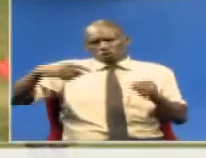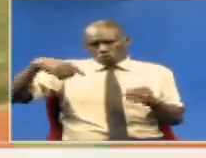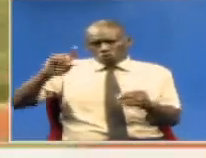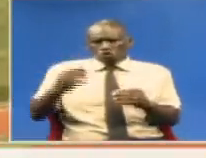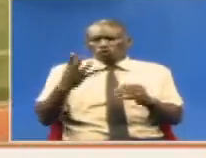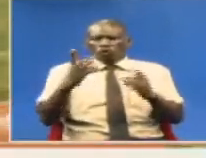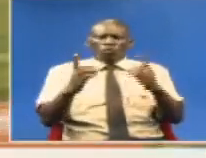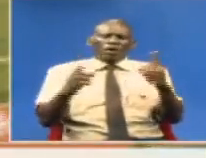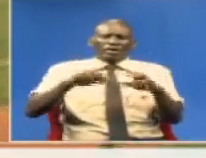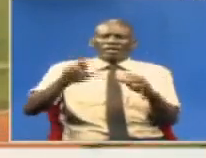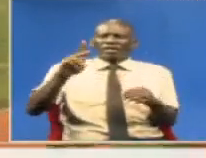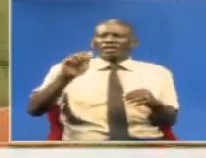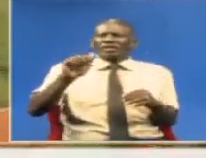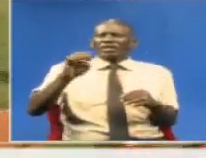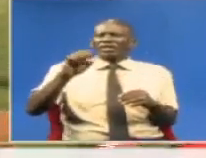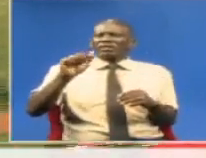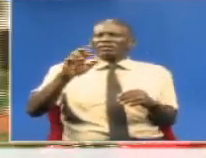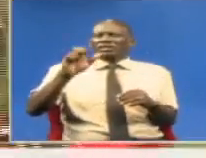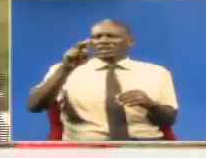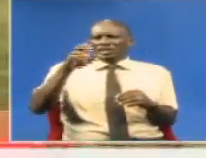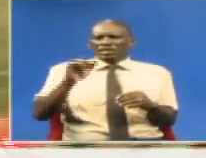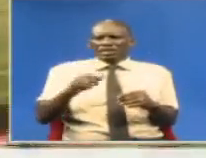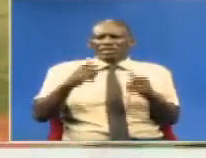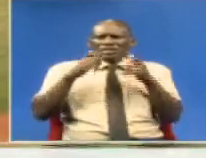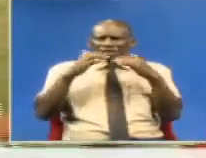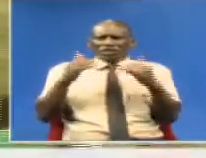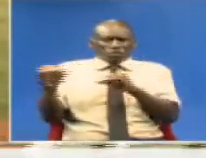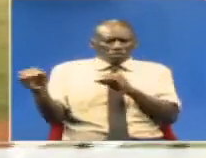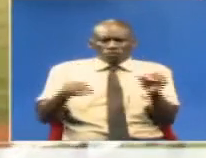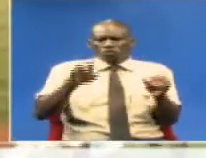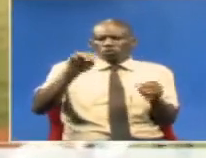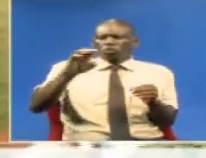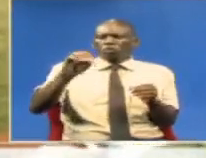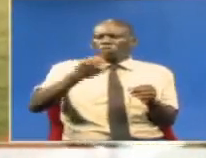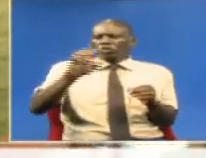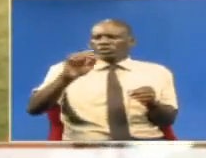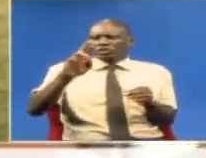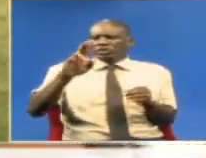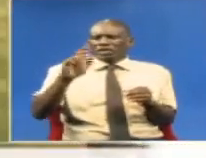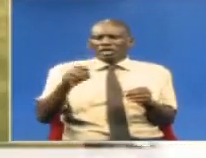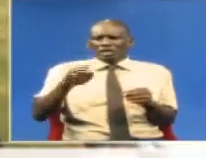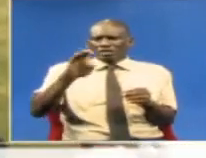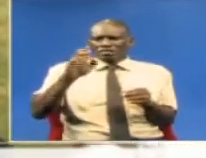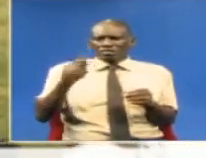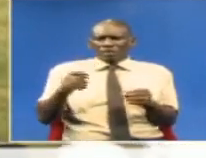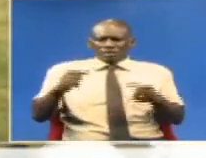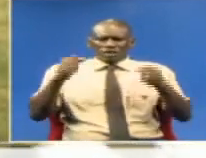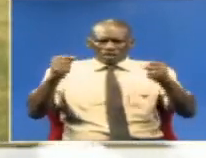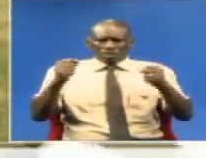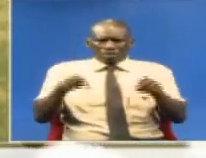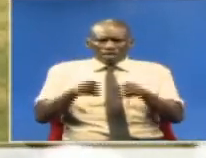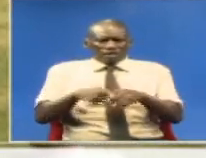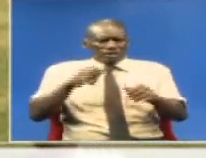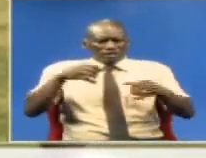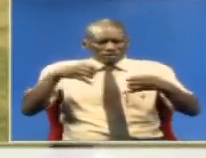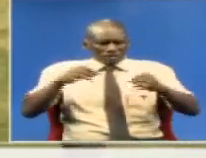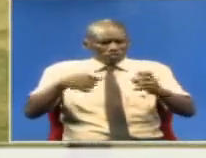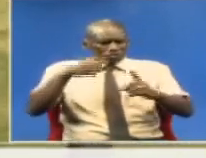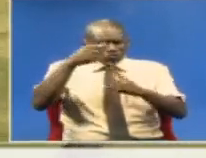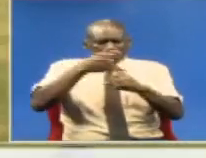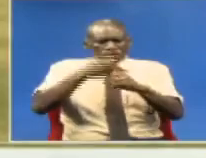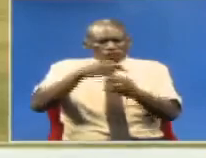in Kasarani. Tusker now shift their focus to the Mozart Bet Cup as they hunt for a place in the continental scene next